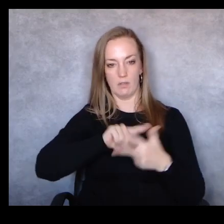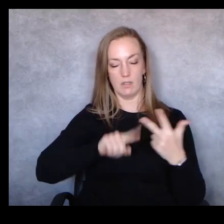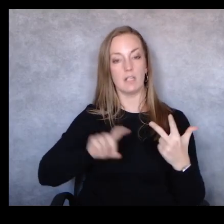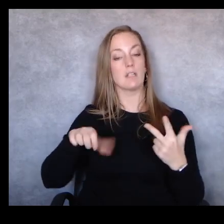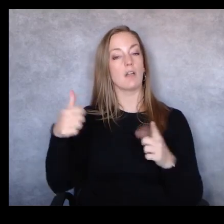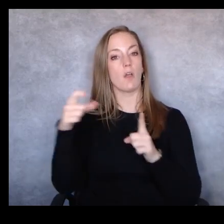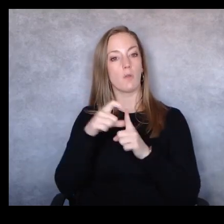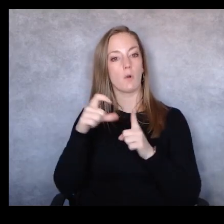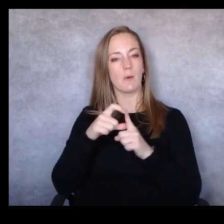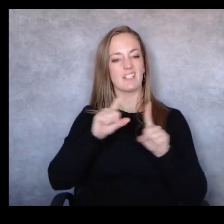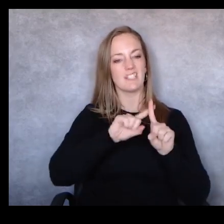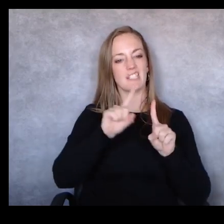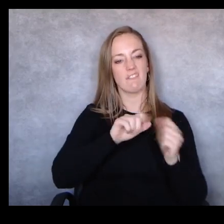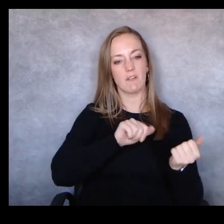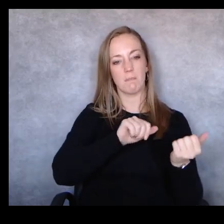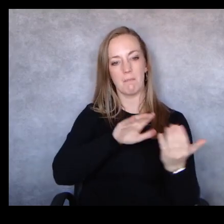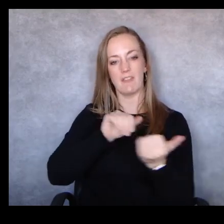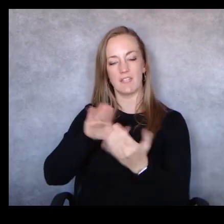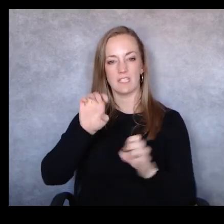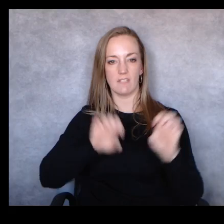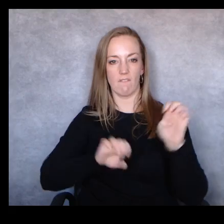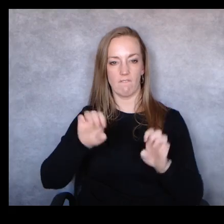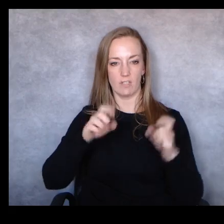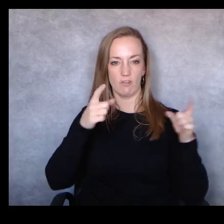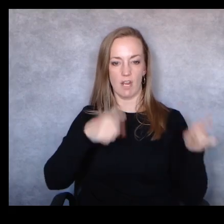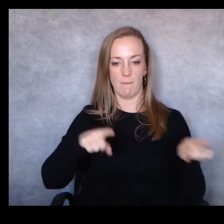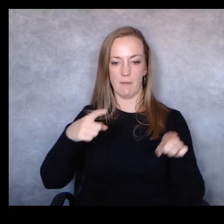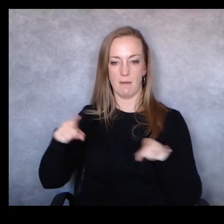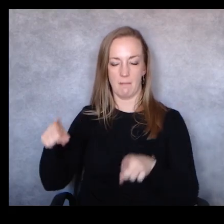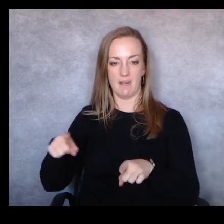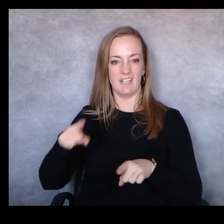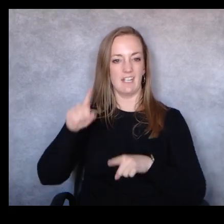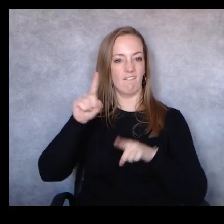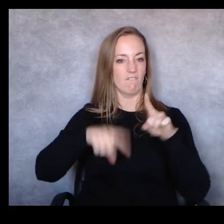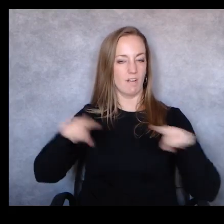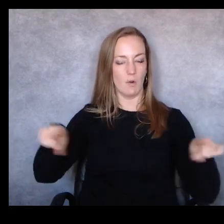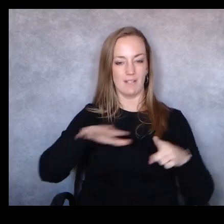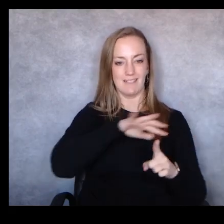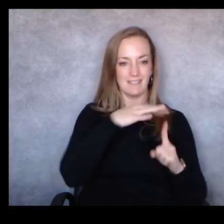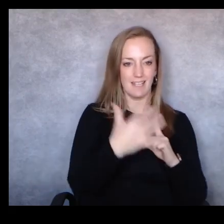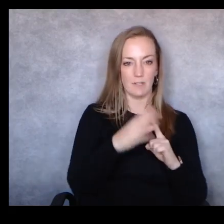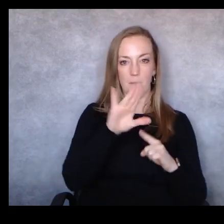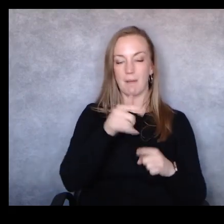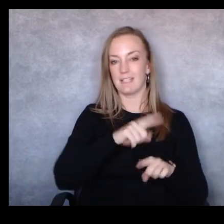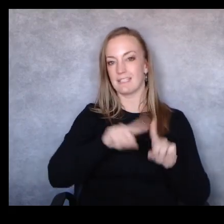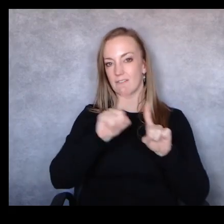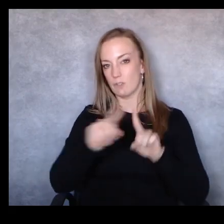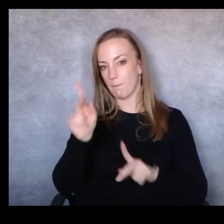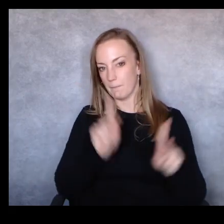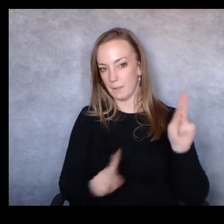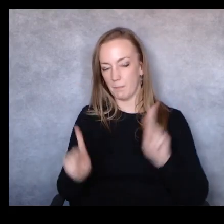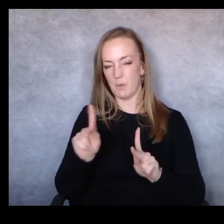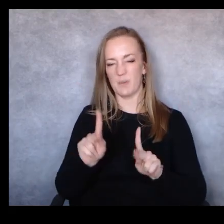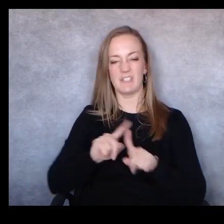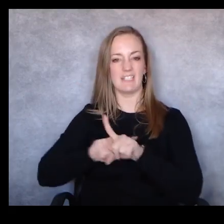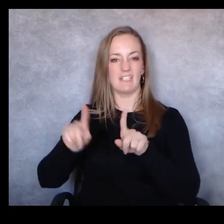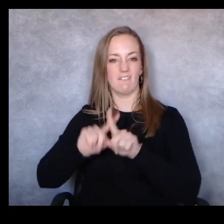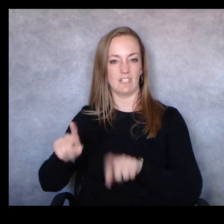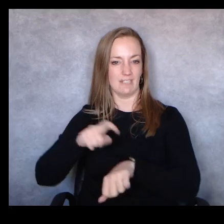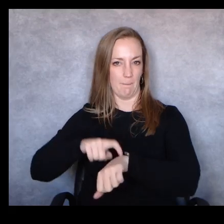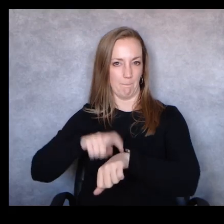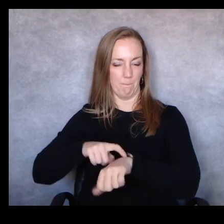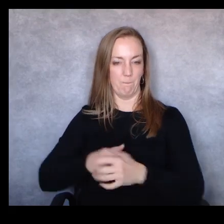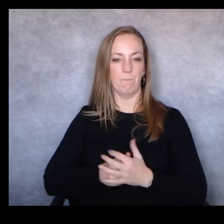words, different methods of evaluation took place in varied settings, by multiple evaluators, and at different times.